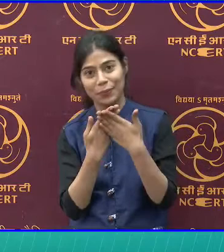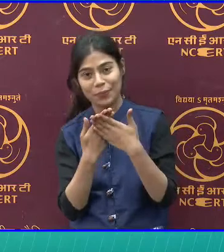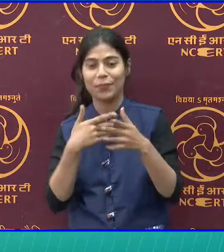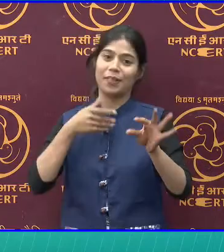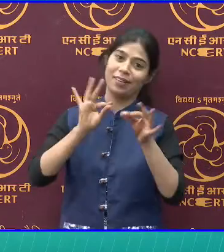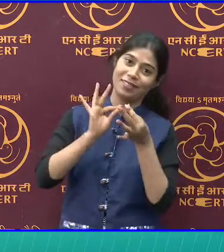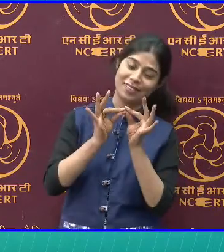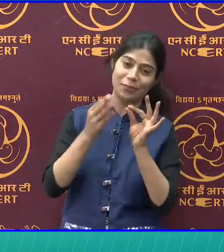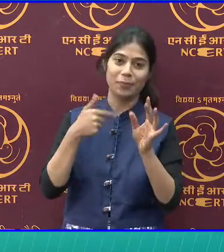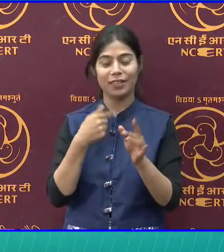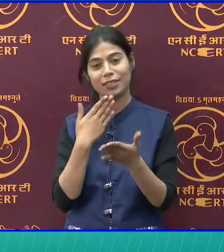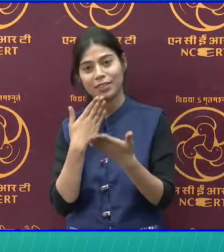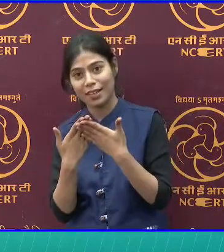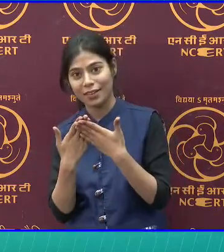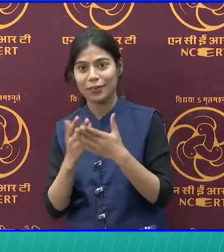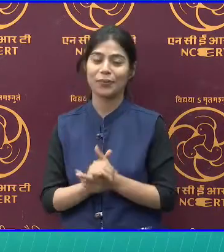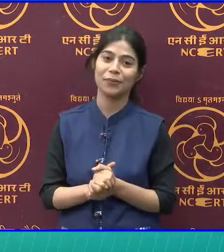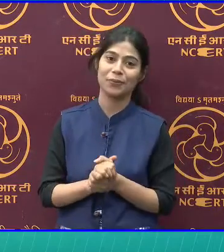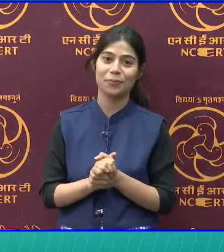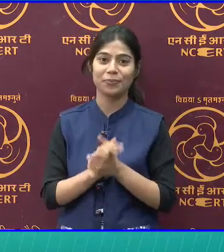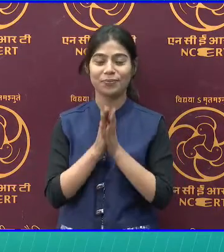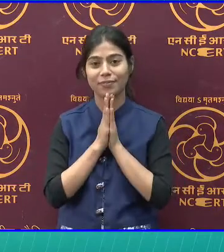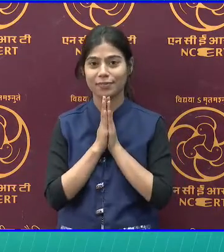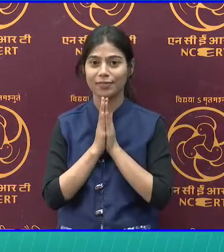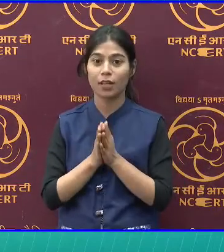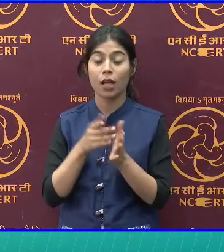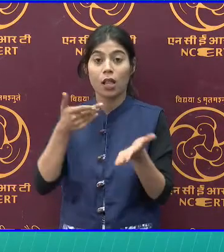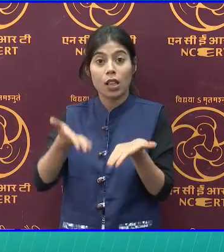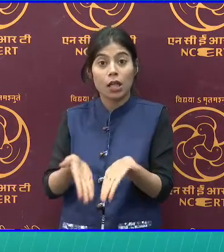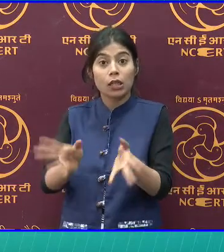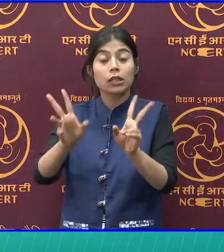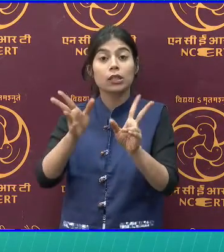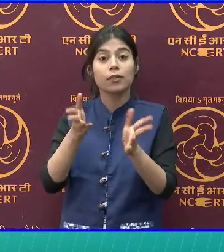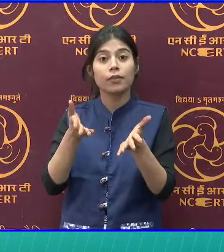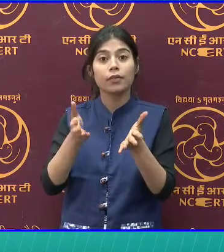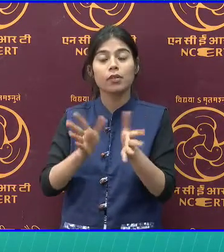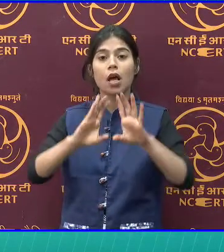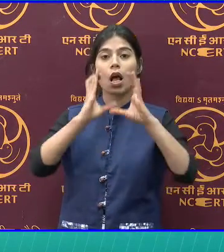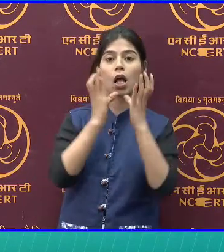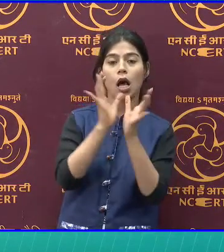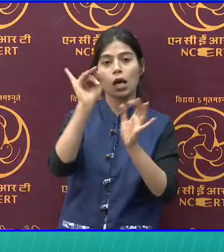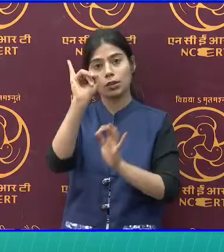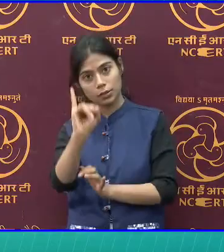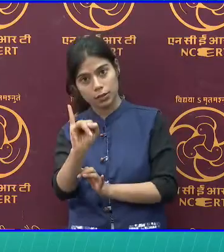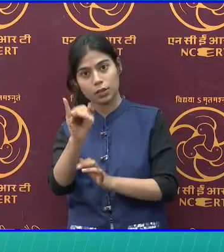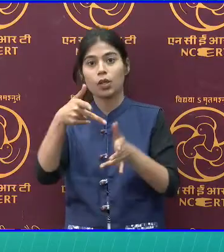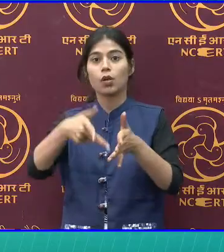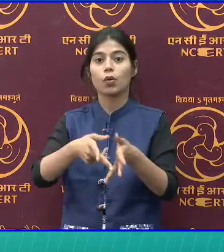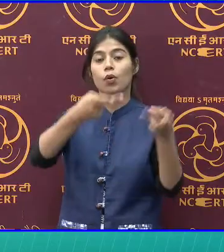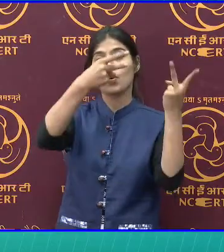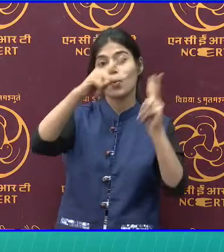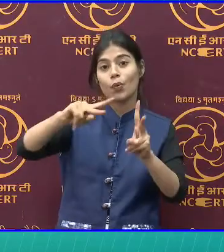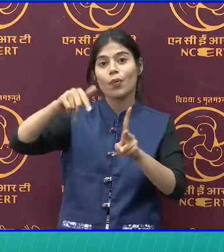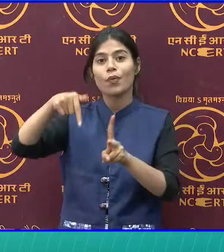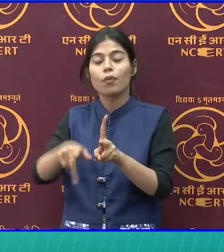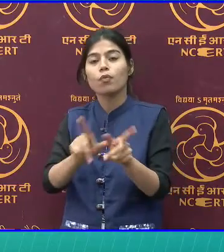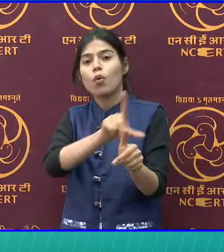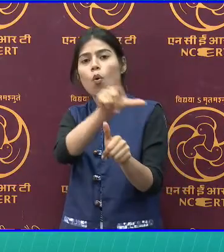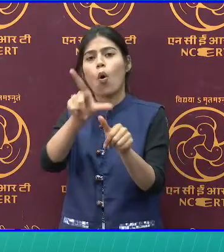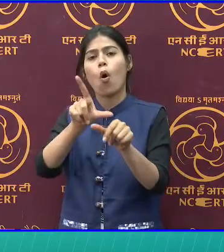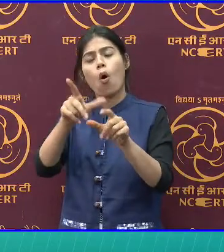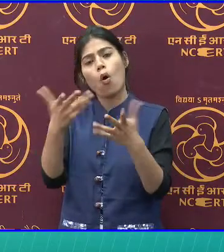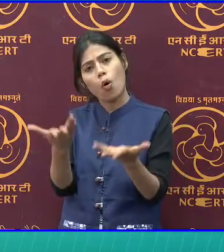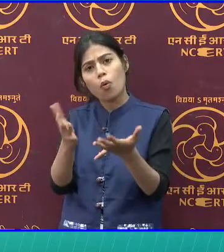for interpreting it in the sign language. So this was class 6 transformational teaching. You can watch all the other sessions